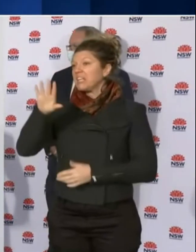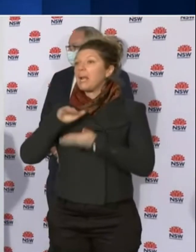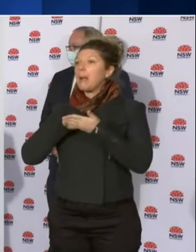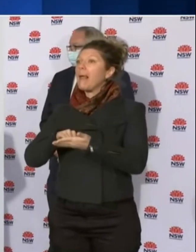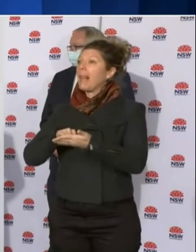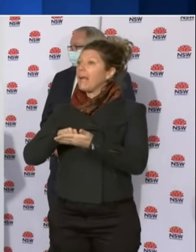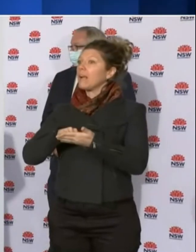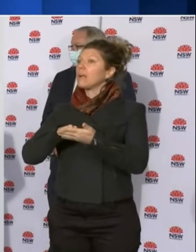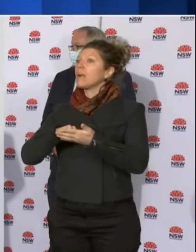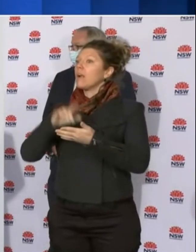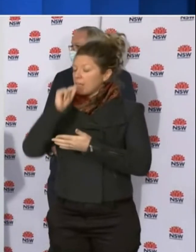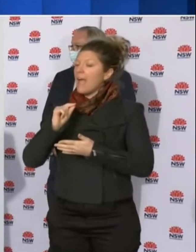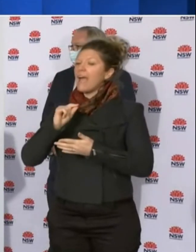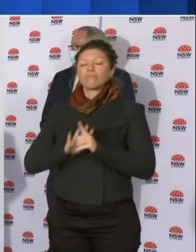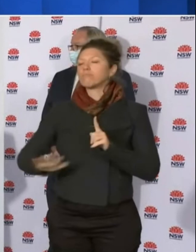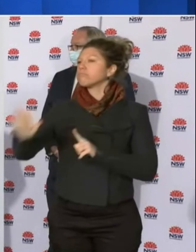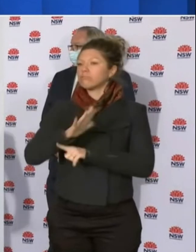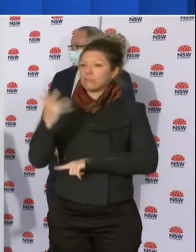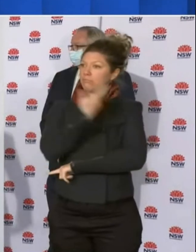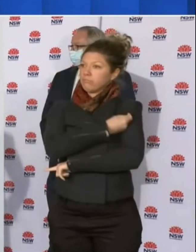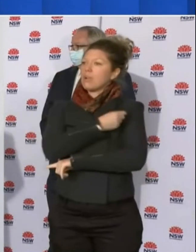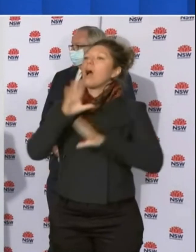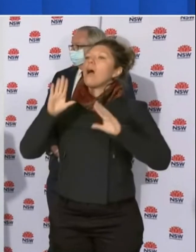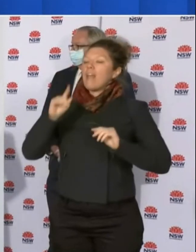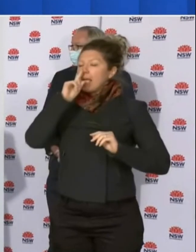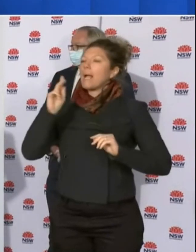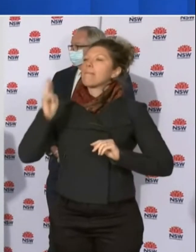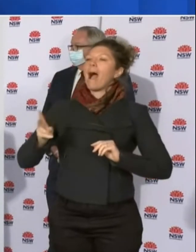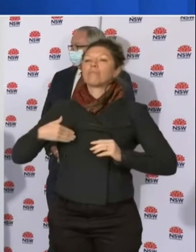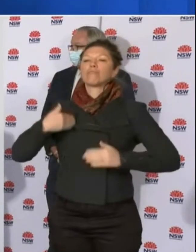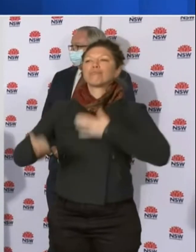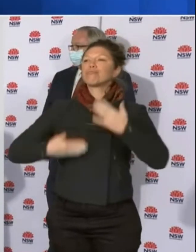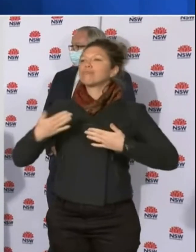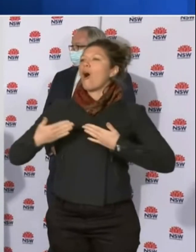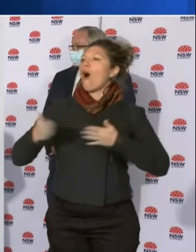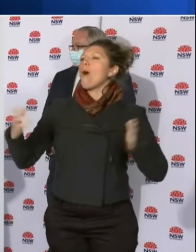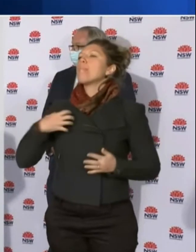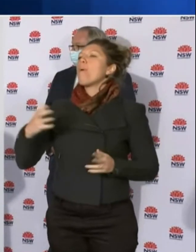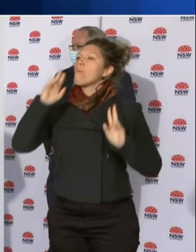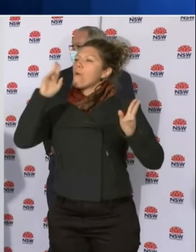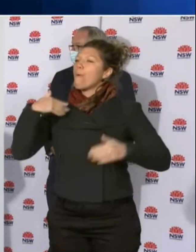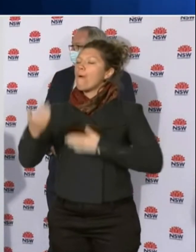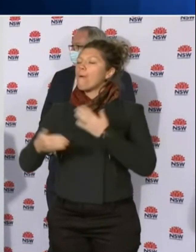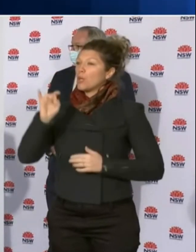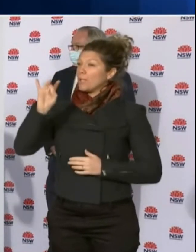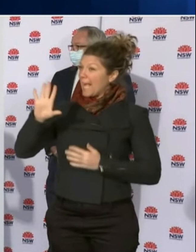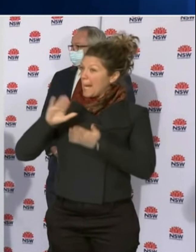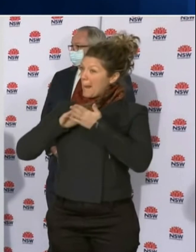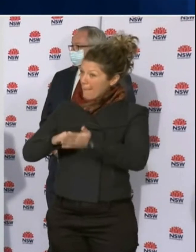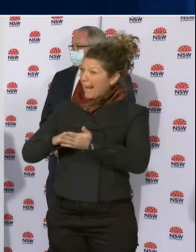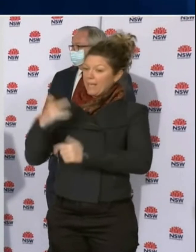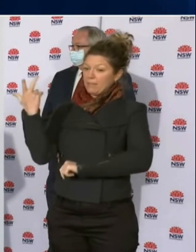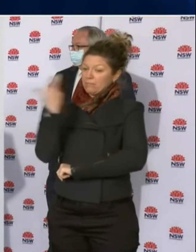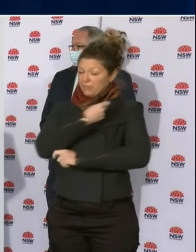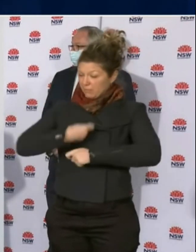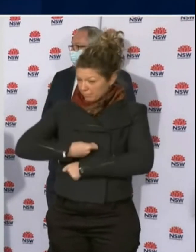conversations about opening up our state and living more freely. And I also think it's important not only to have the 10 million jabs, but also to